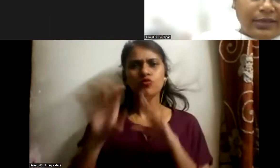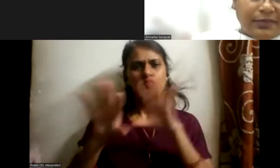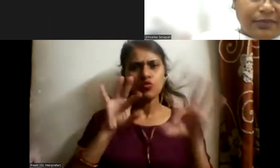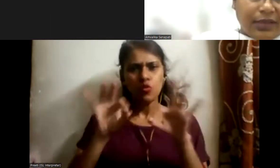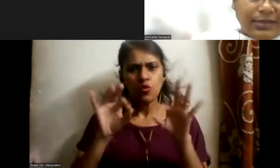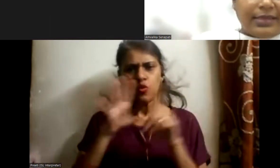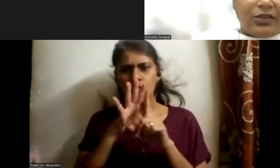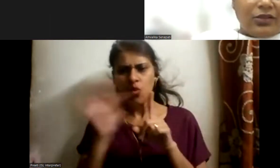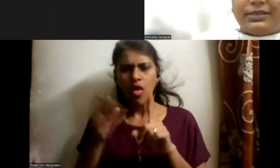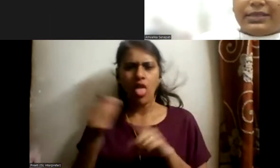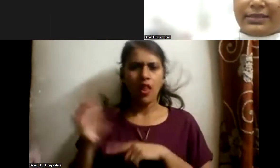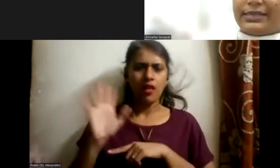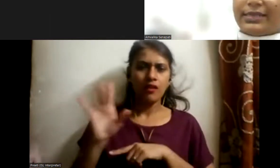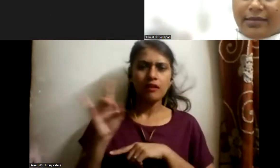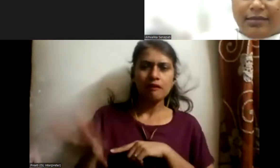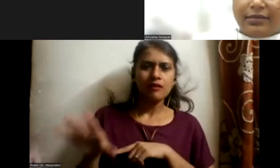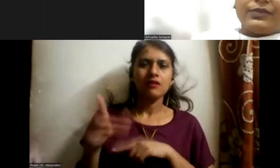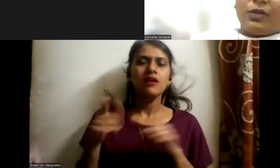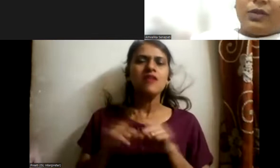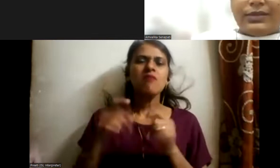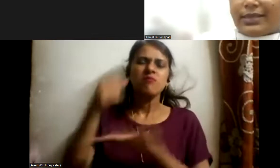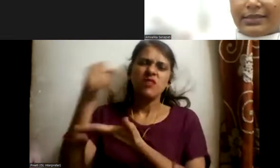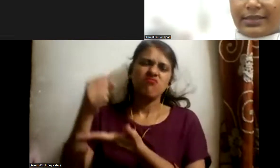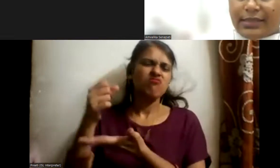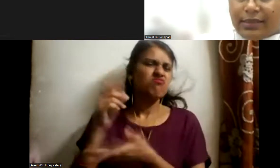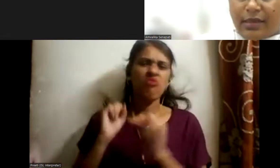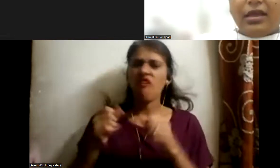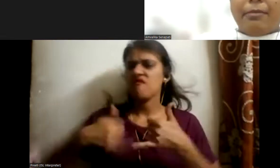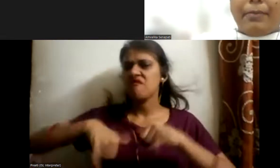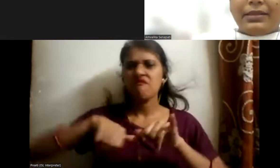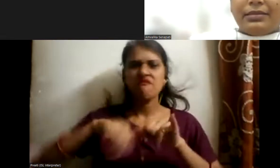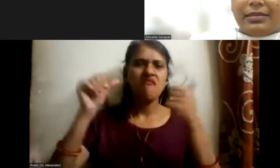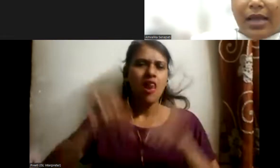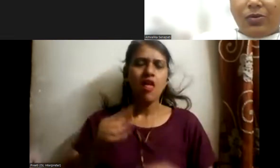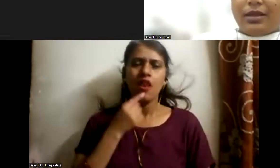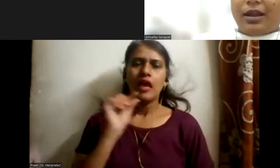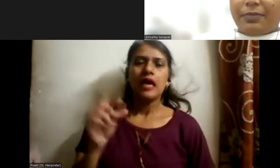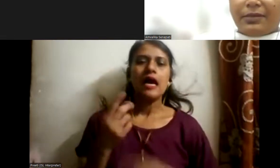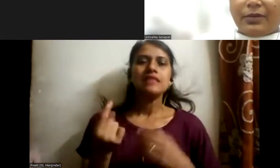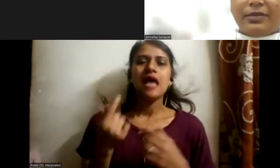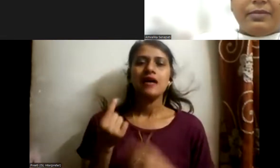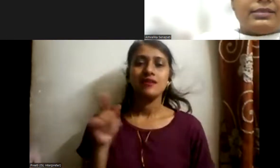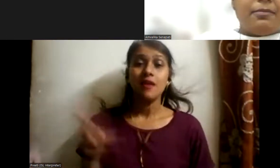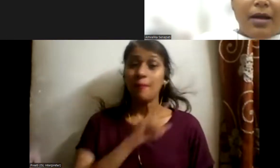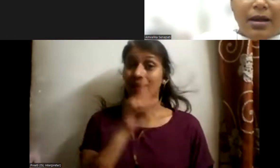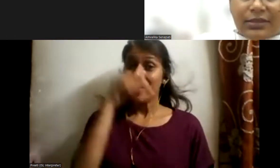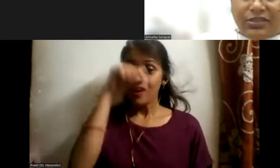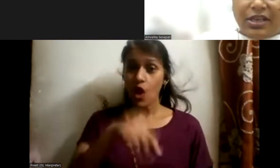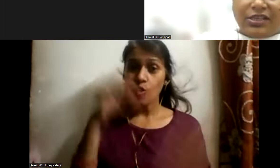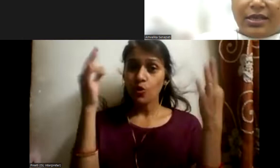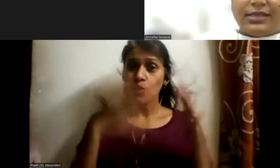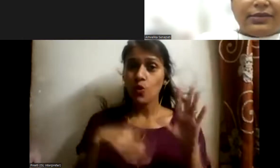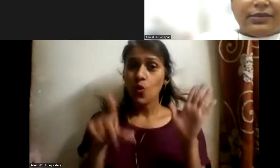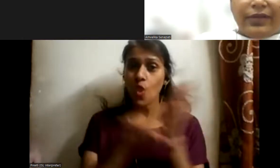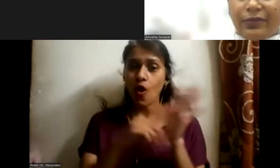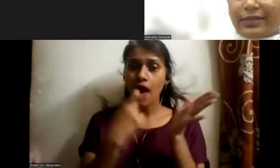provide it, saying that, budget tight hai. That was always the classic answer. But now the RPWD makes a marked